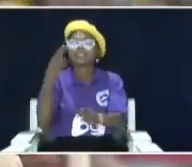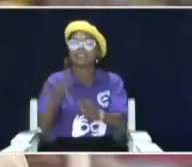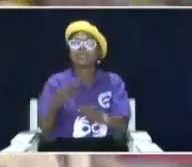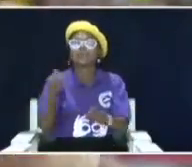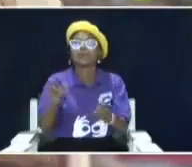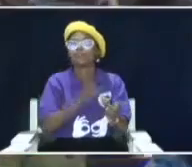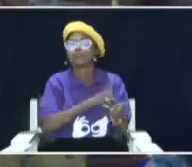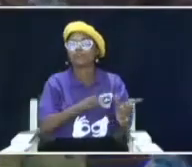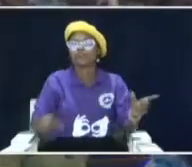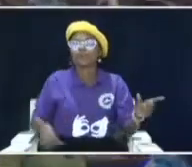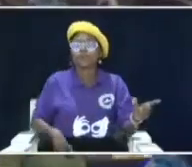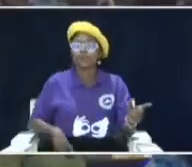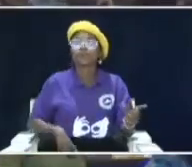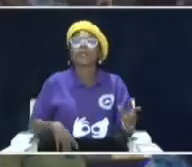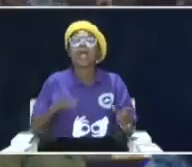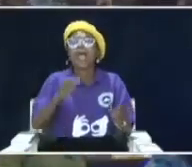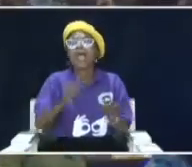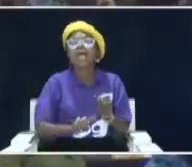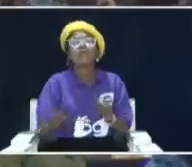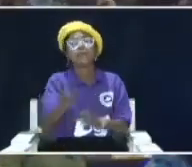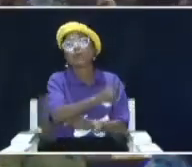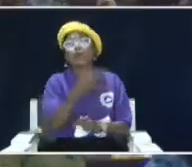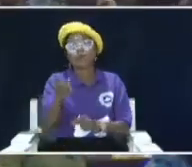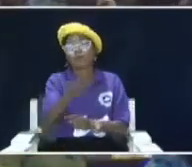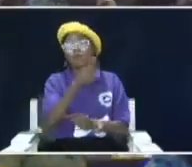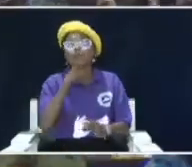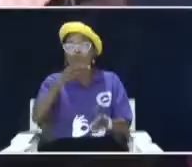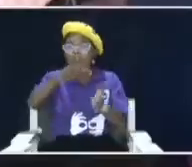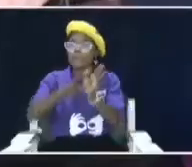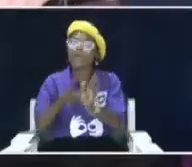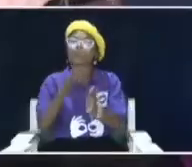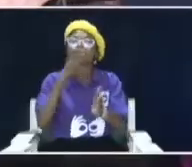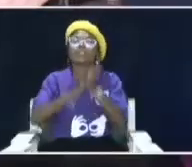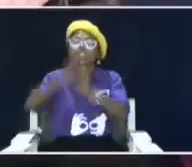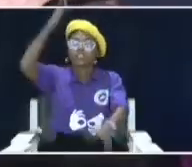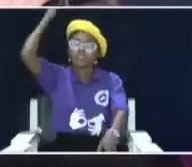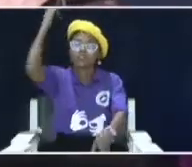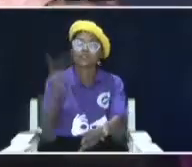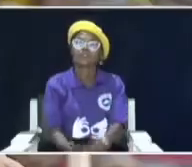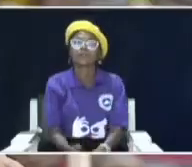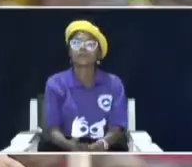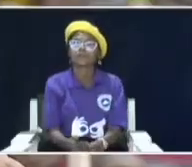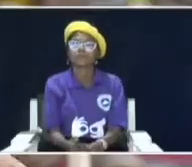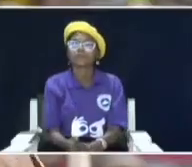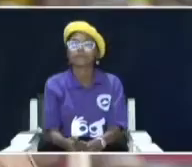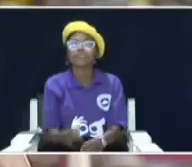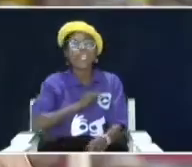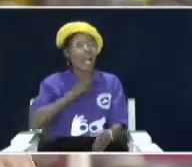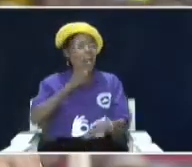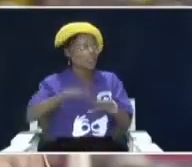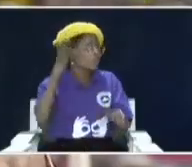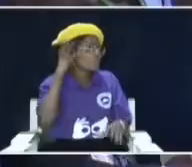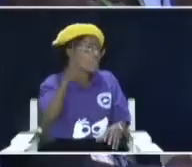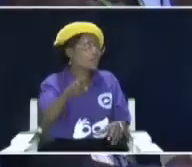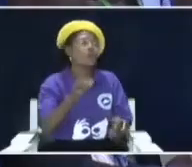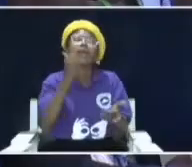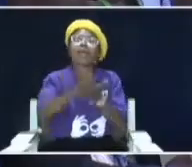Lord. And every one of you saying amen, you'll be part of it. I didn't hear a louder